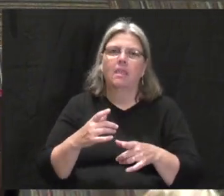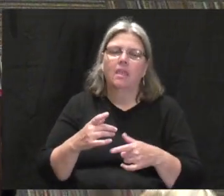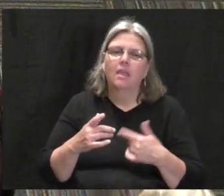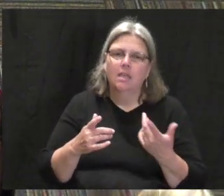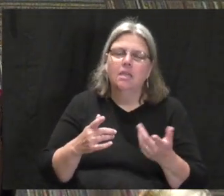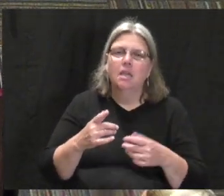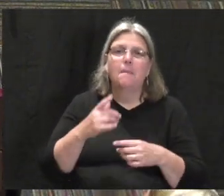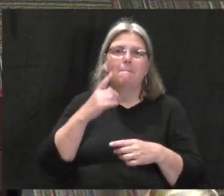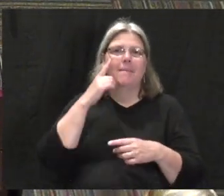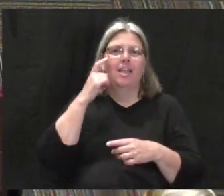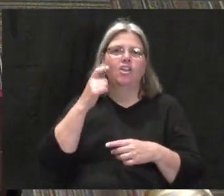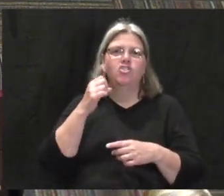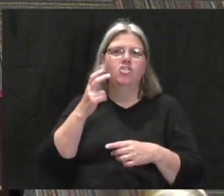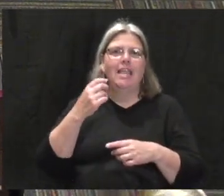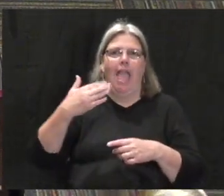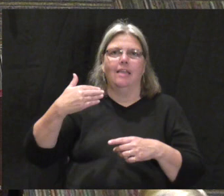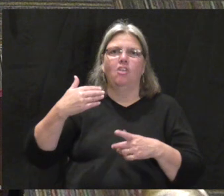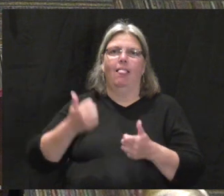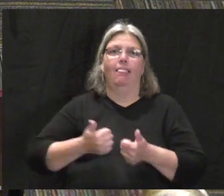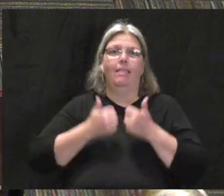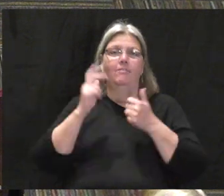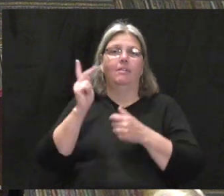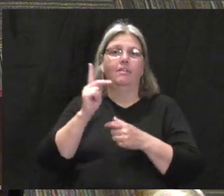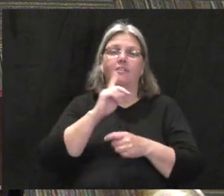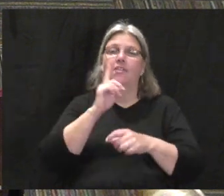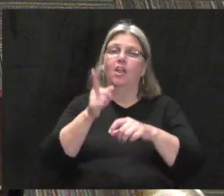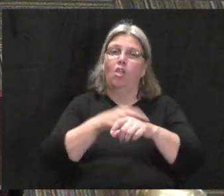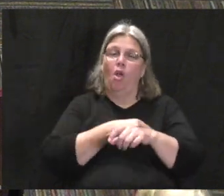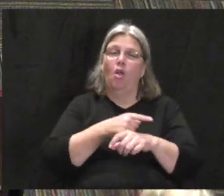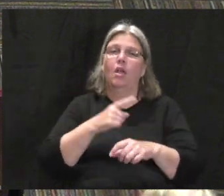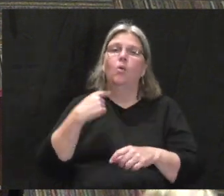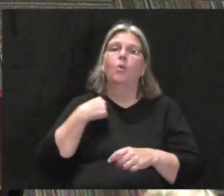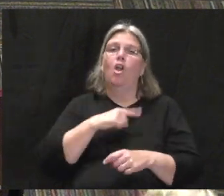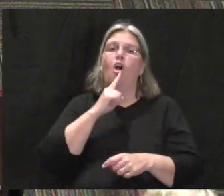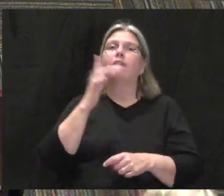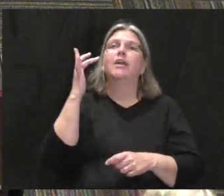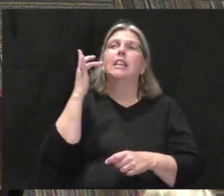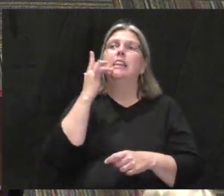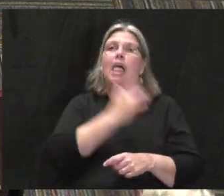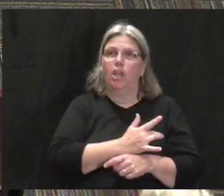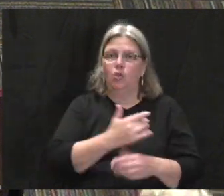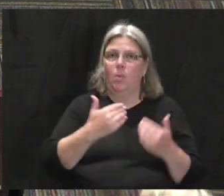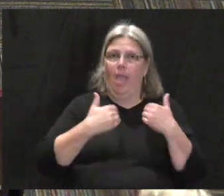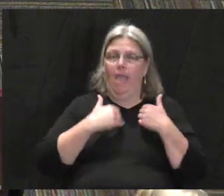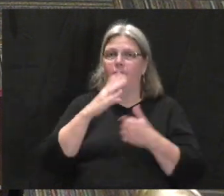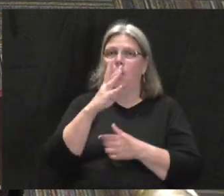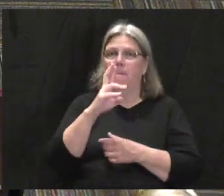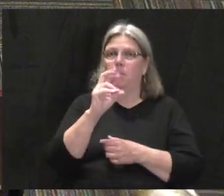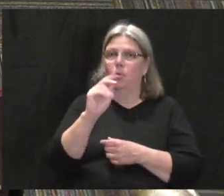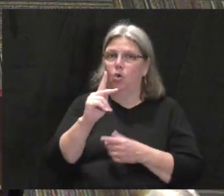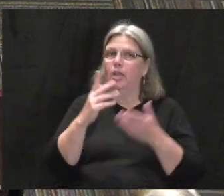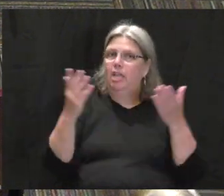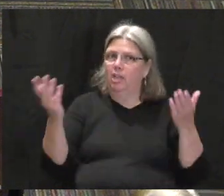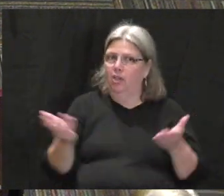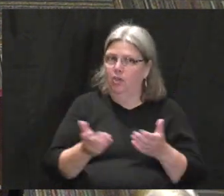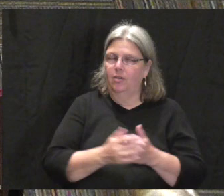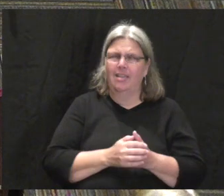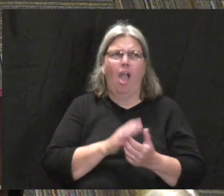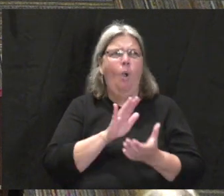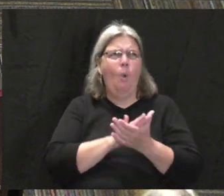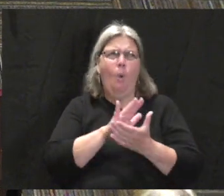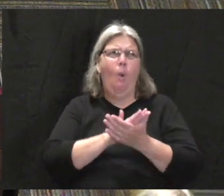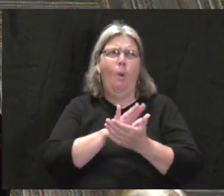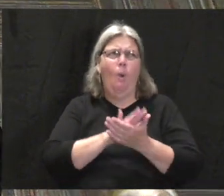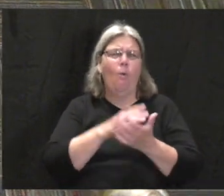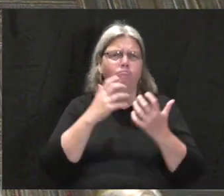Yeah, everybody I work with is a rock star, and we're glad you found your way here. And the way she found her way is her husband is the football